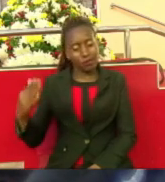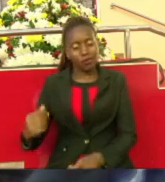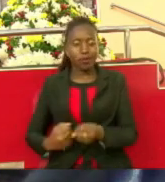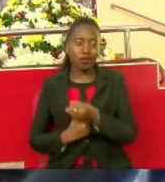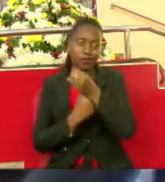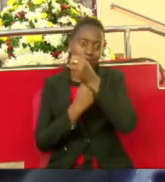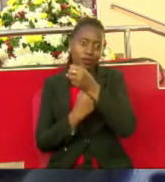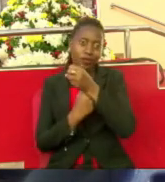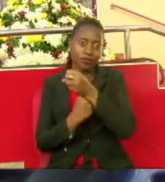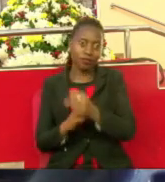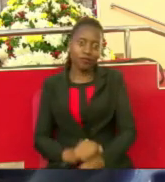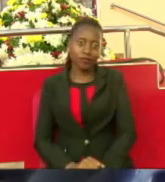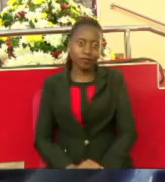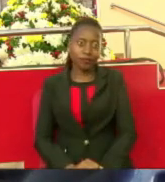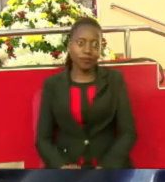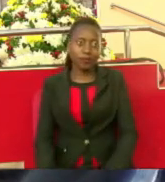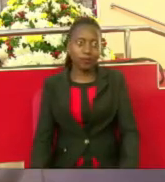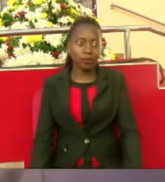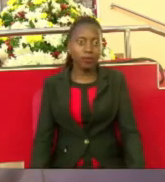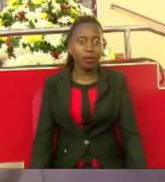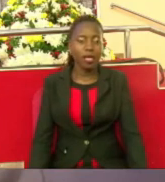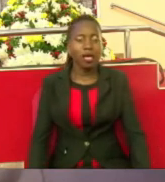One day I had moved, I think, from number 98 to about